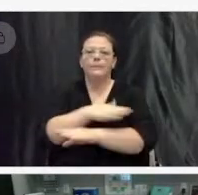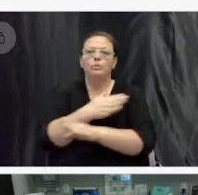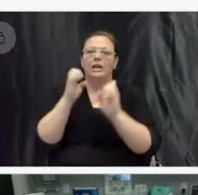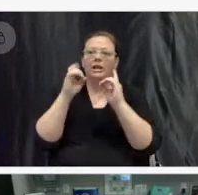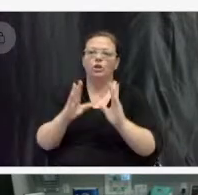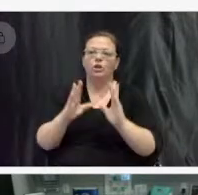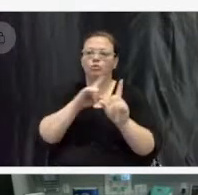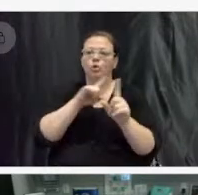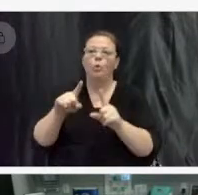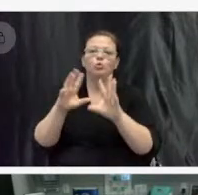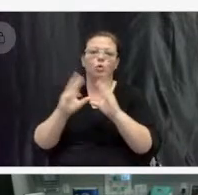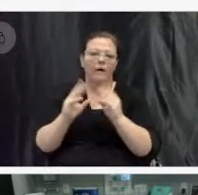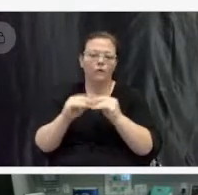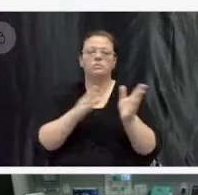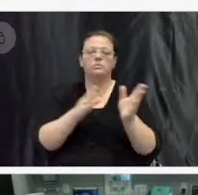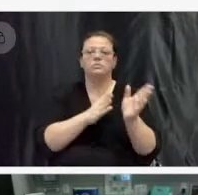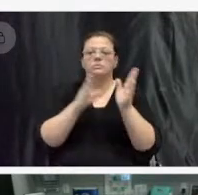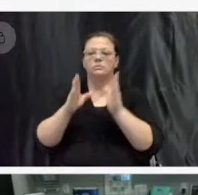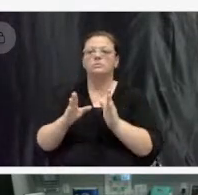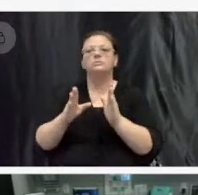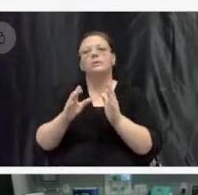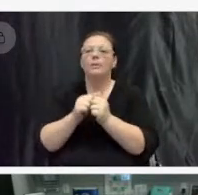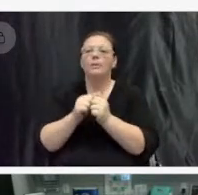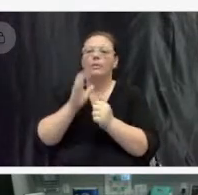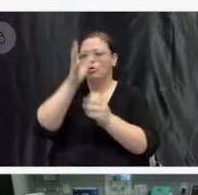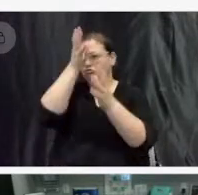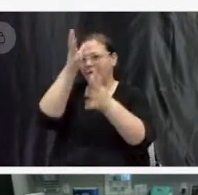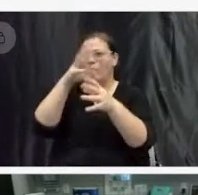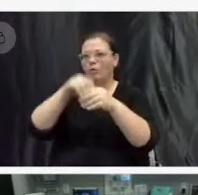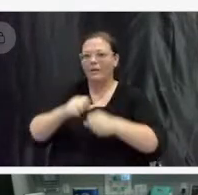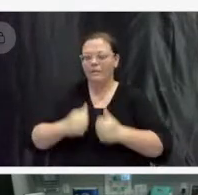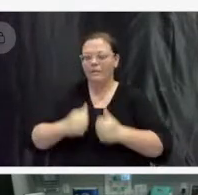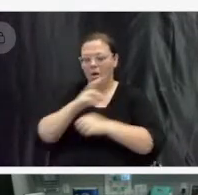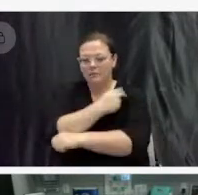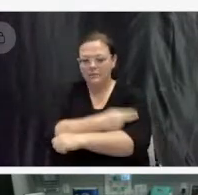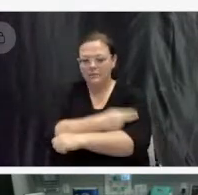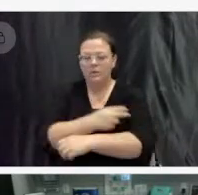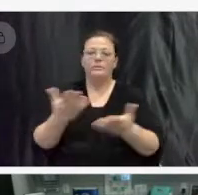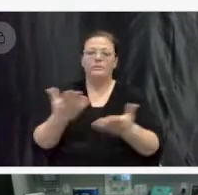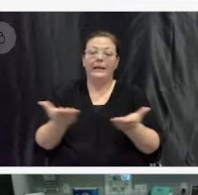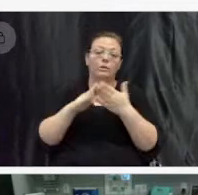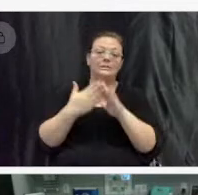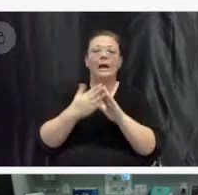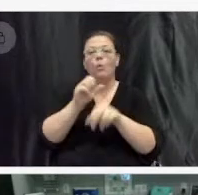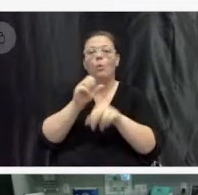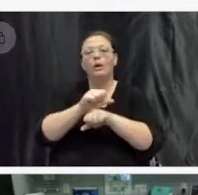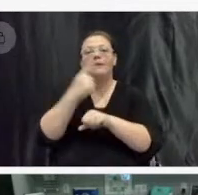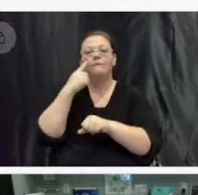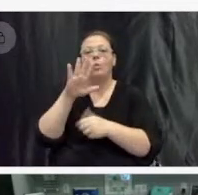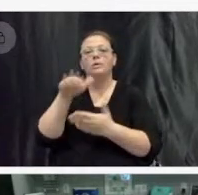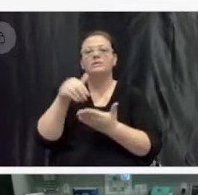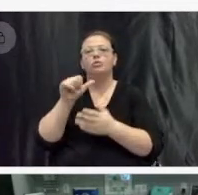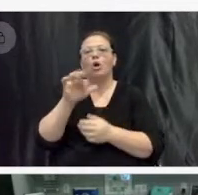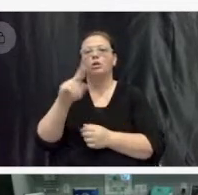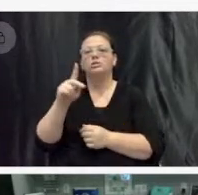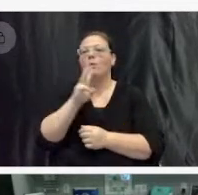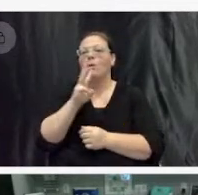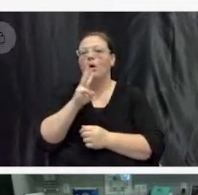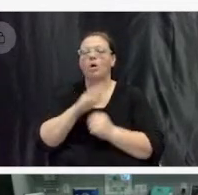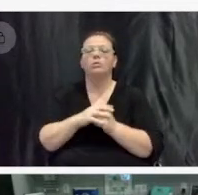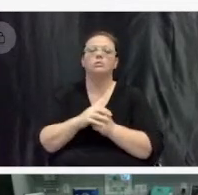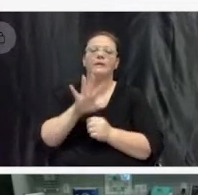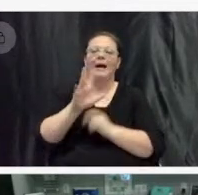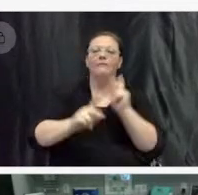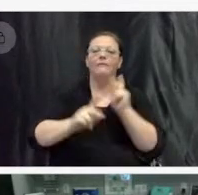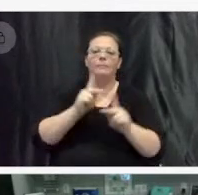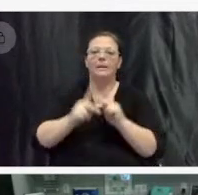music conference, to be near their grandfather in the hospital, in town working for Central Arkansas Water, 5 people on the reservation